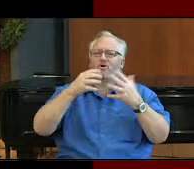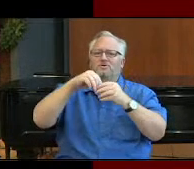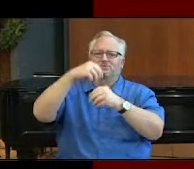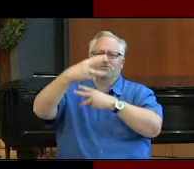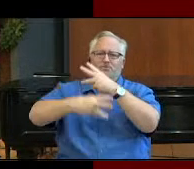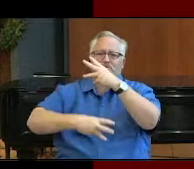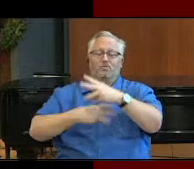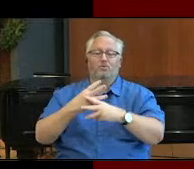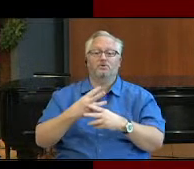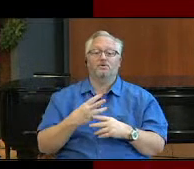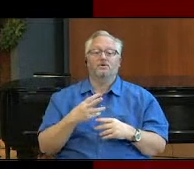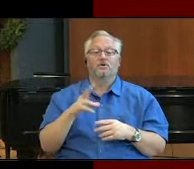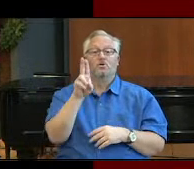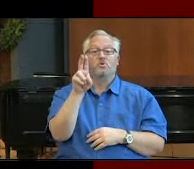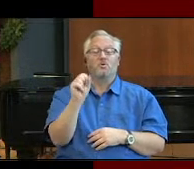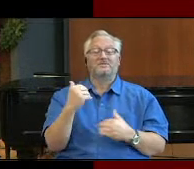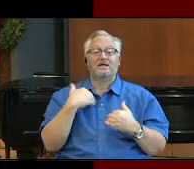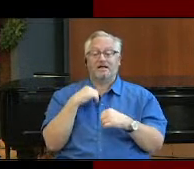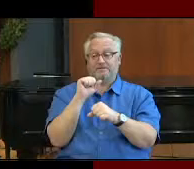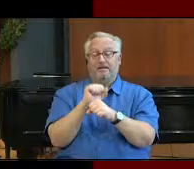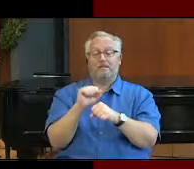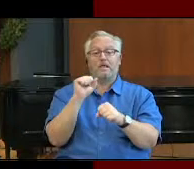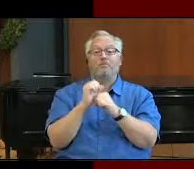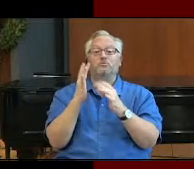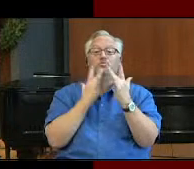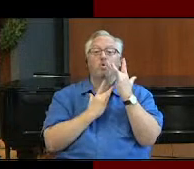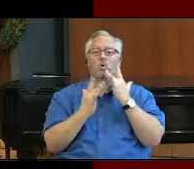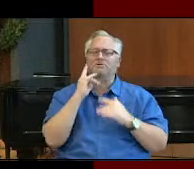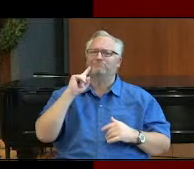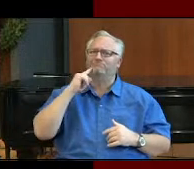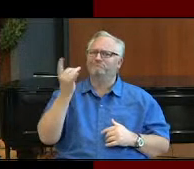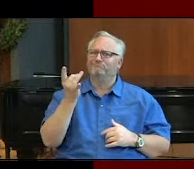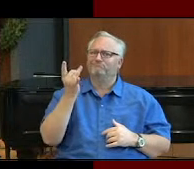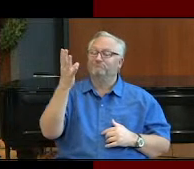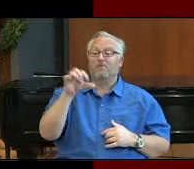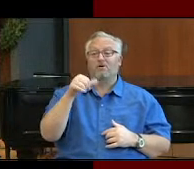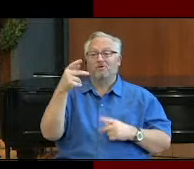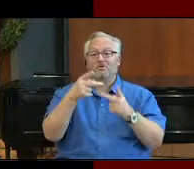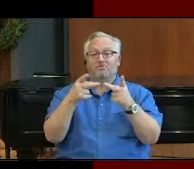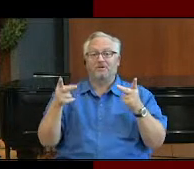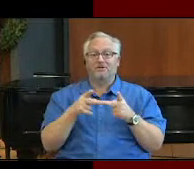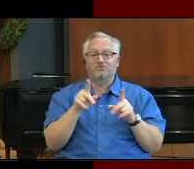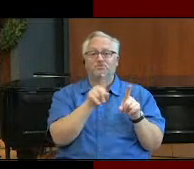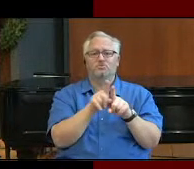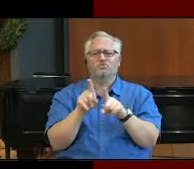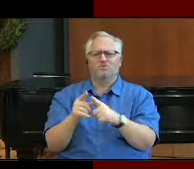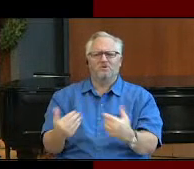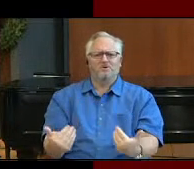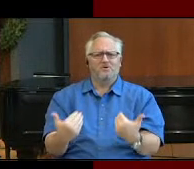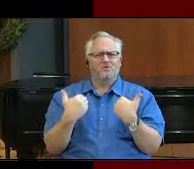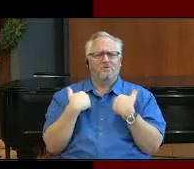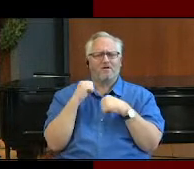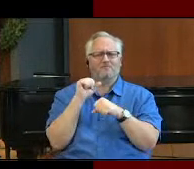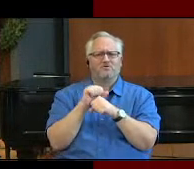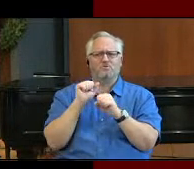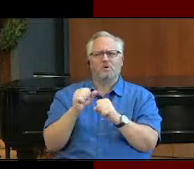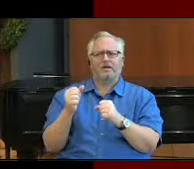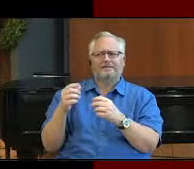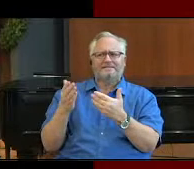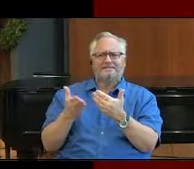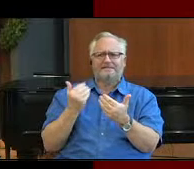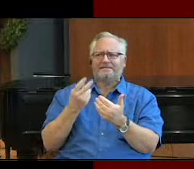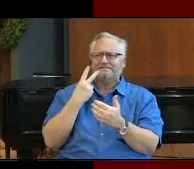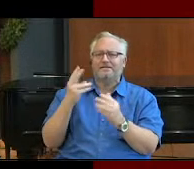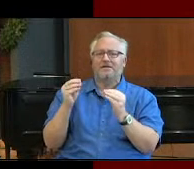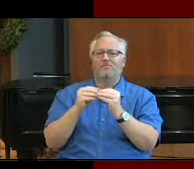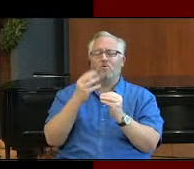serious labor shortage in the United States and elsewhere. We have jobs and we can accommodate more migrants who are eager to